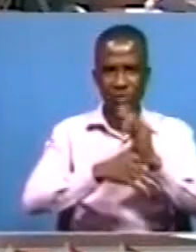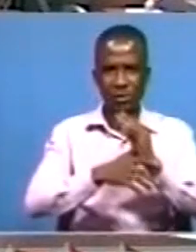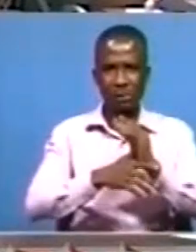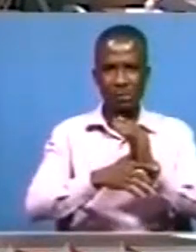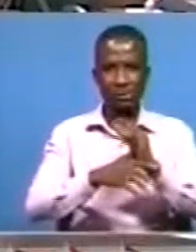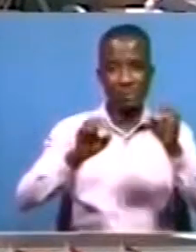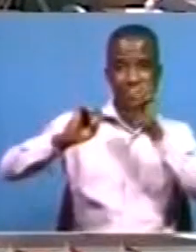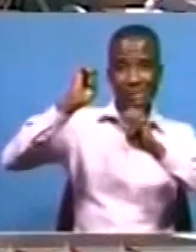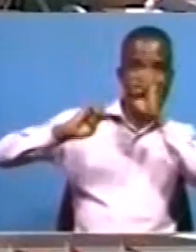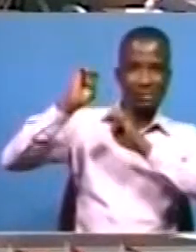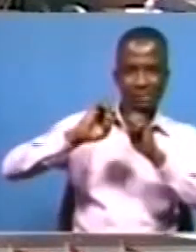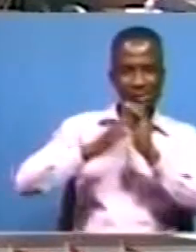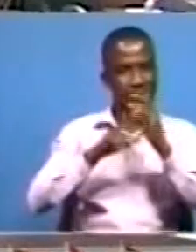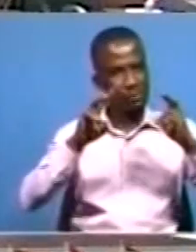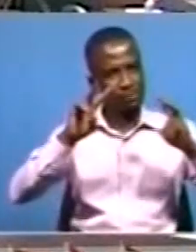the distinction